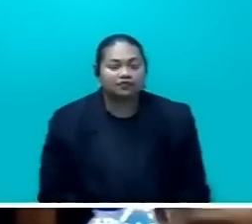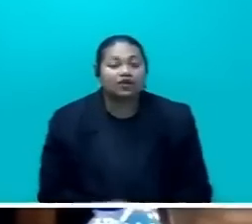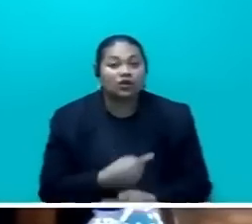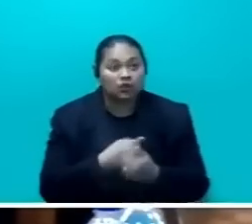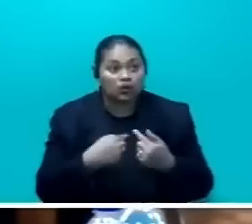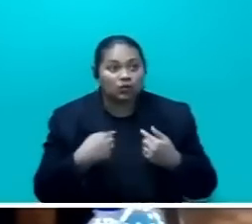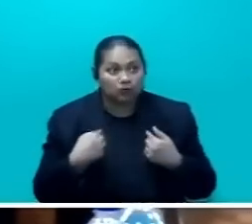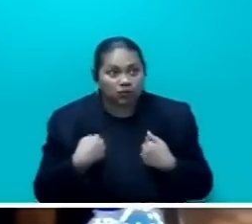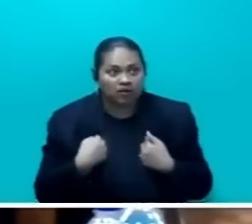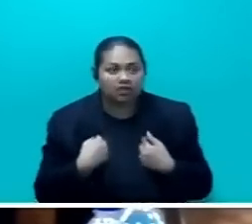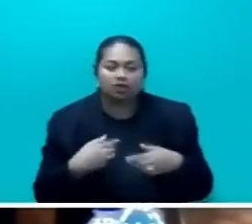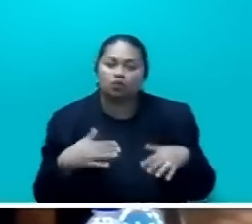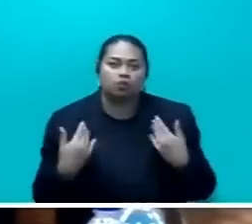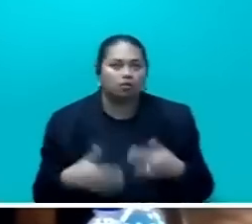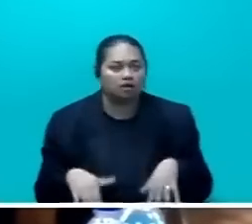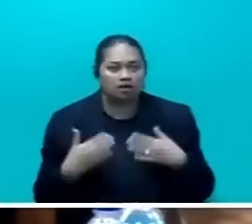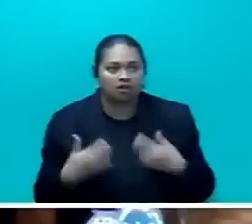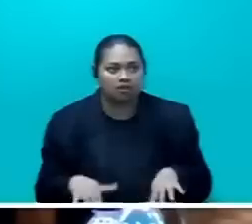landed